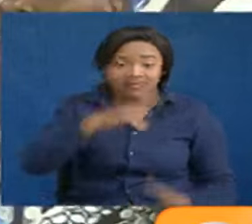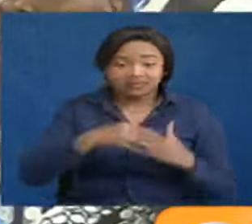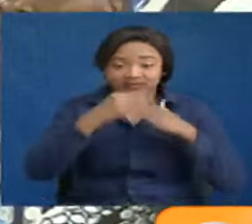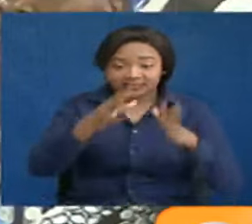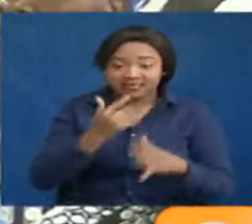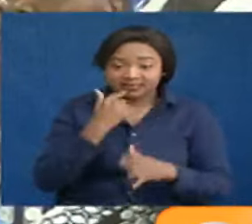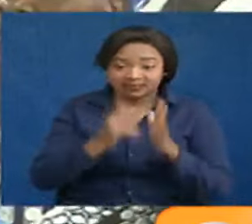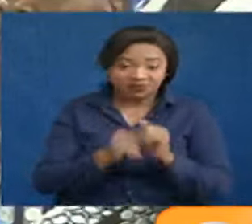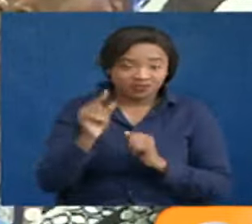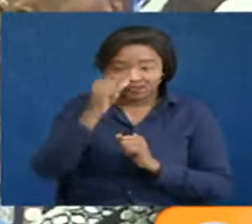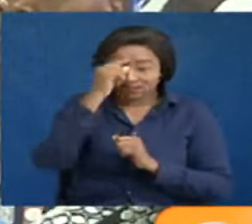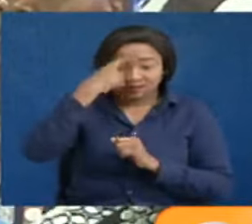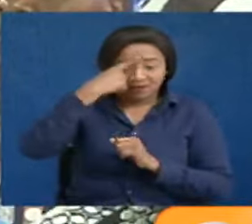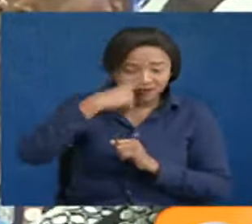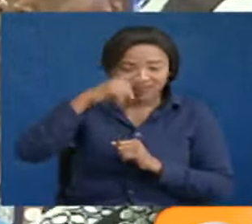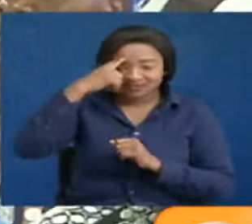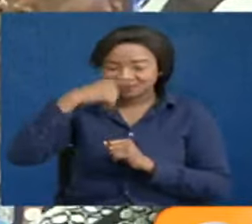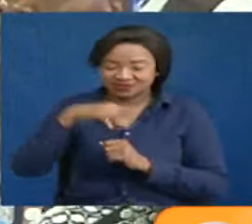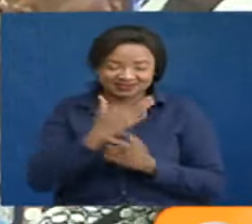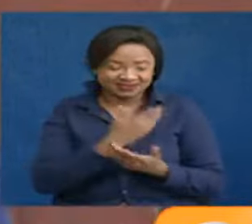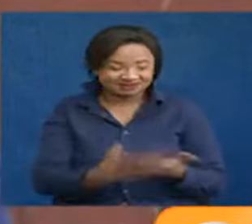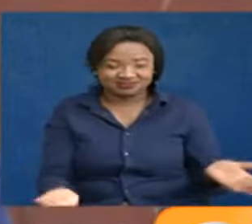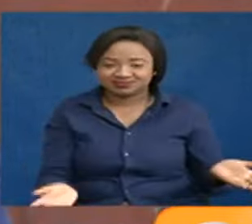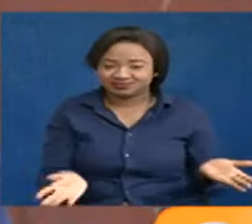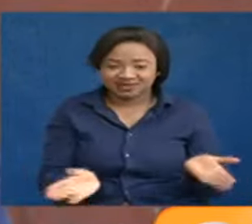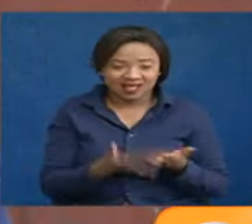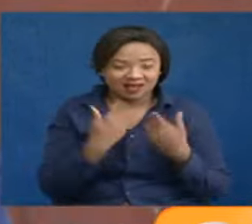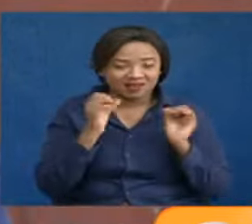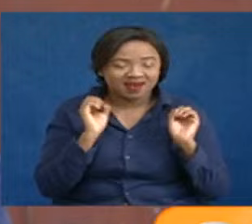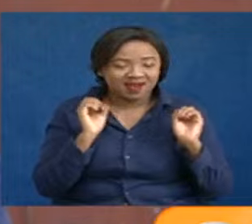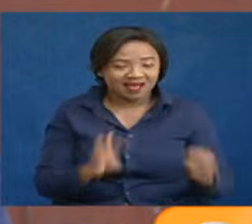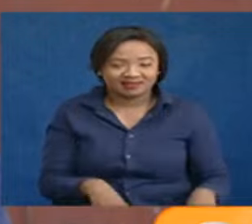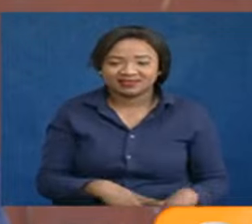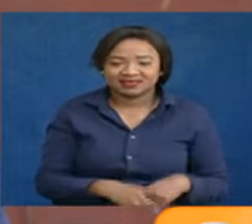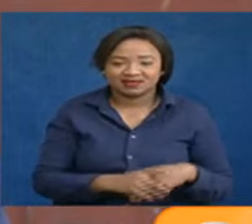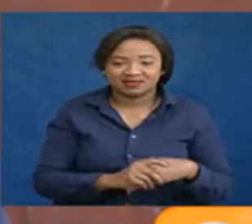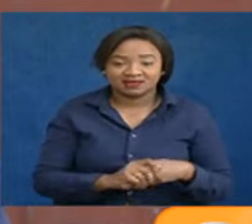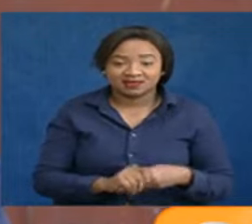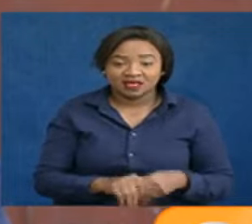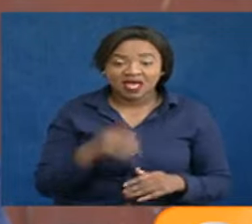term impractical and ill-timed. We are not actually pleading.